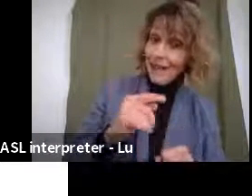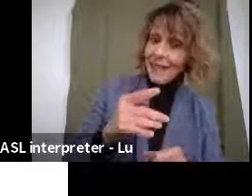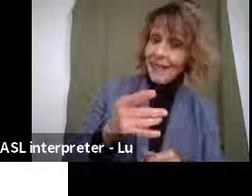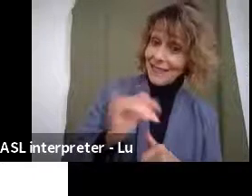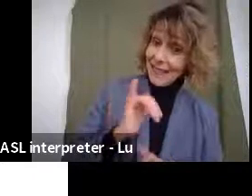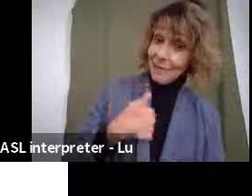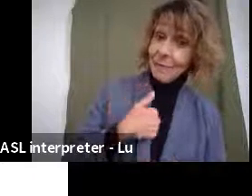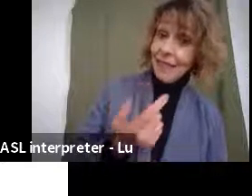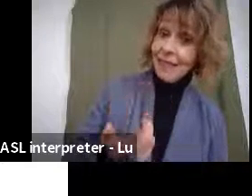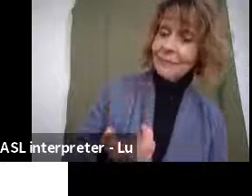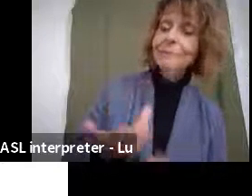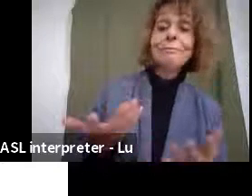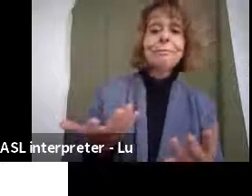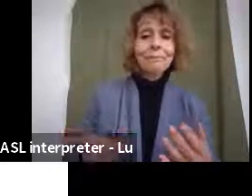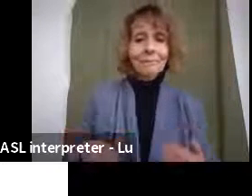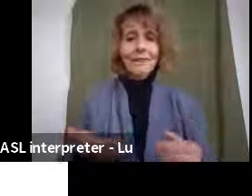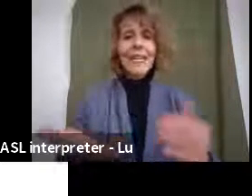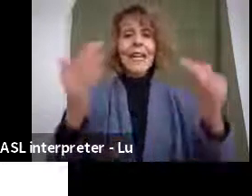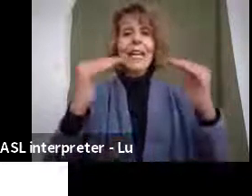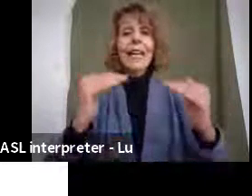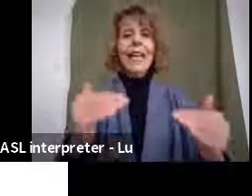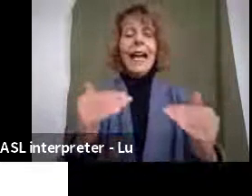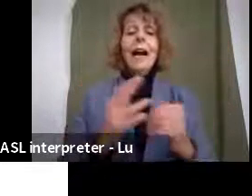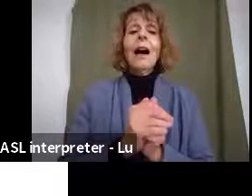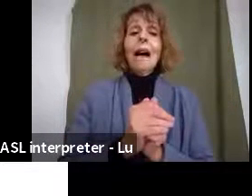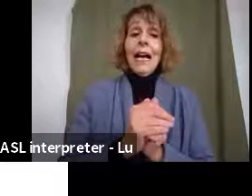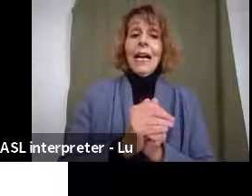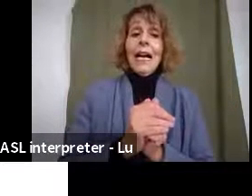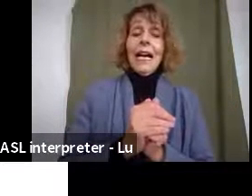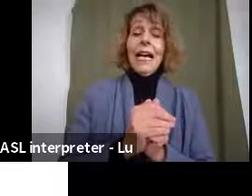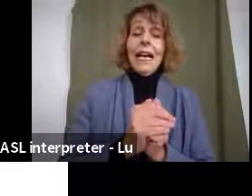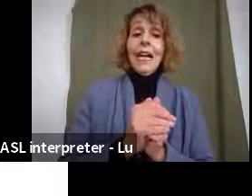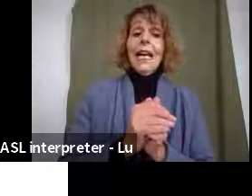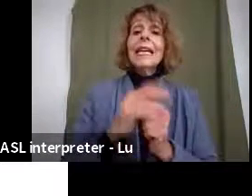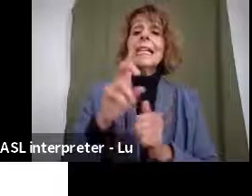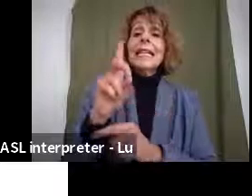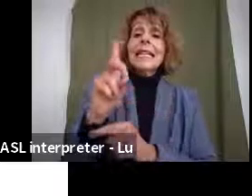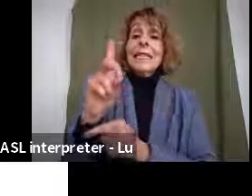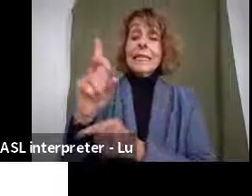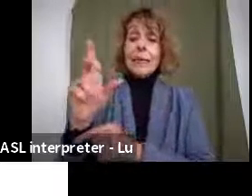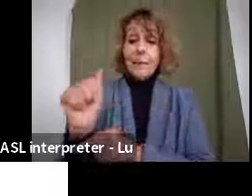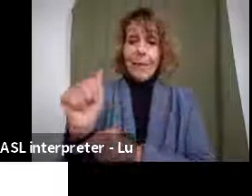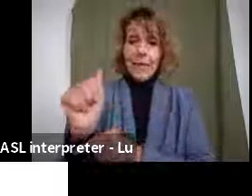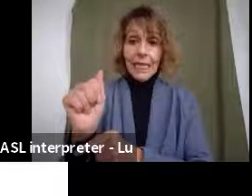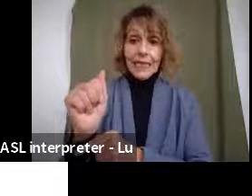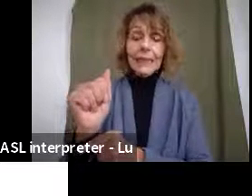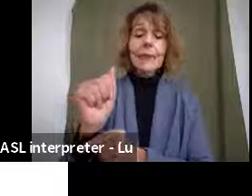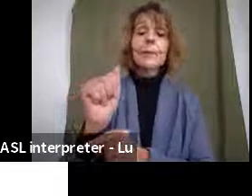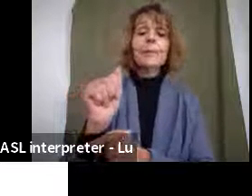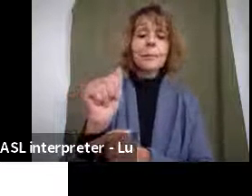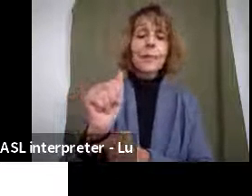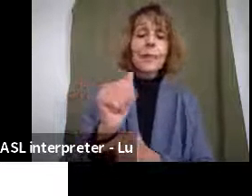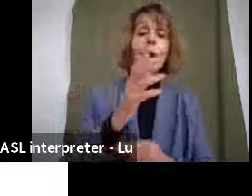As we age, we are more likely to acquire a disability. So we age